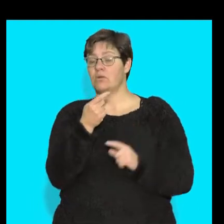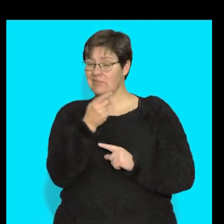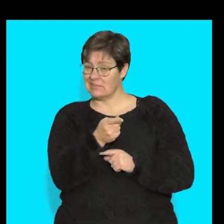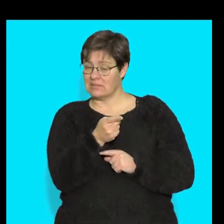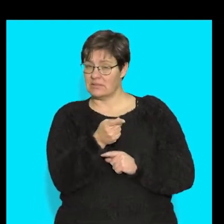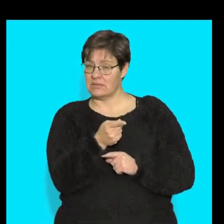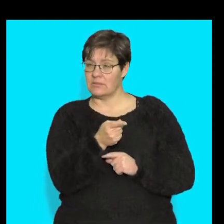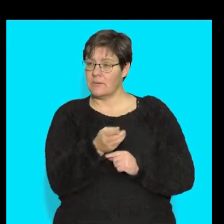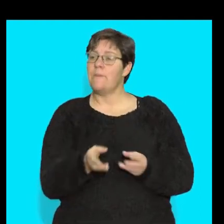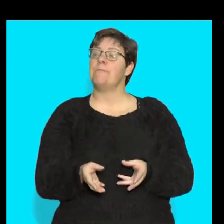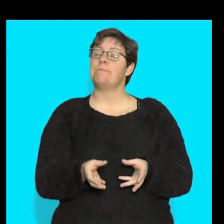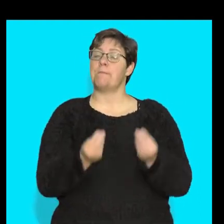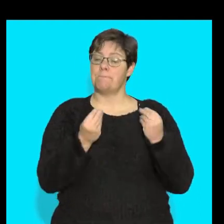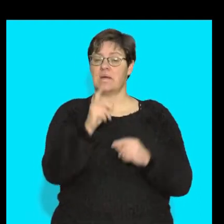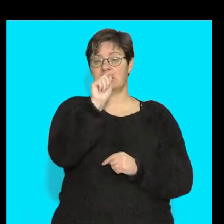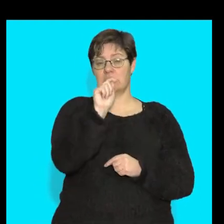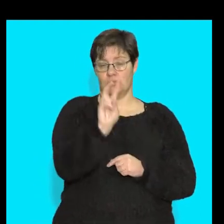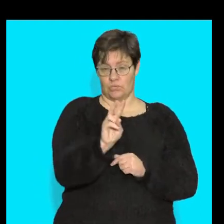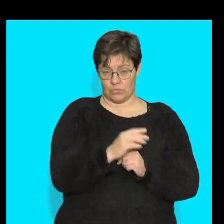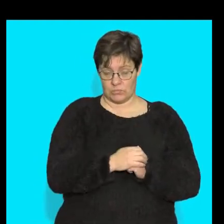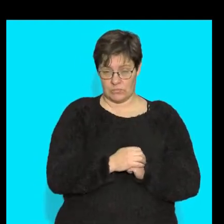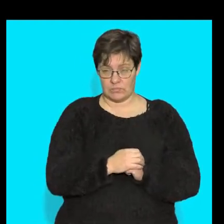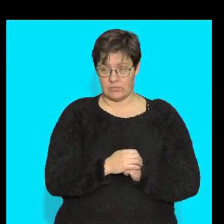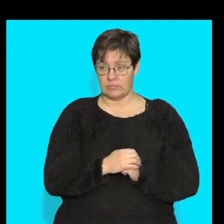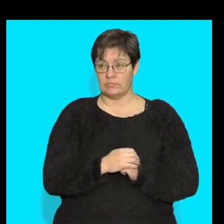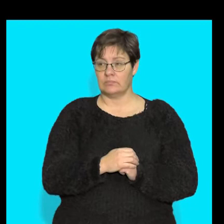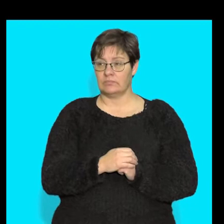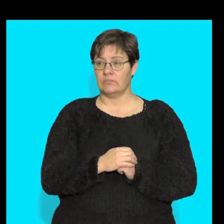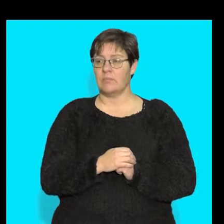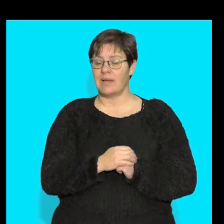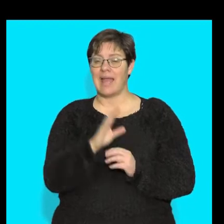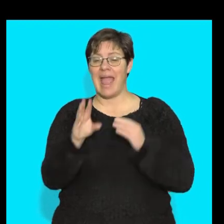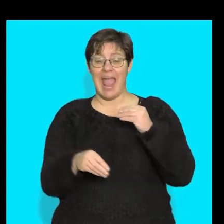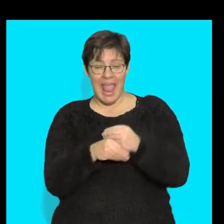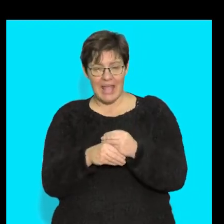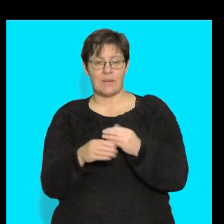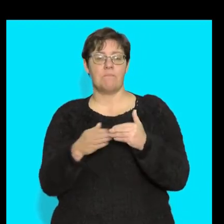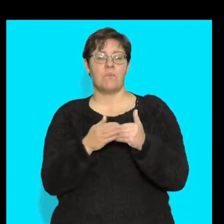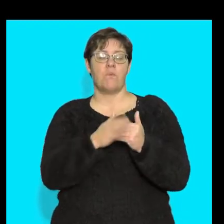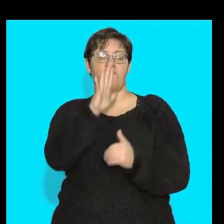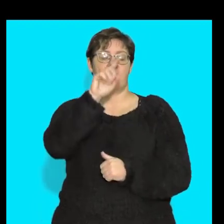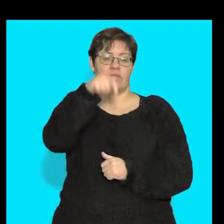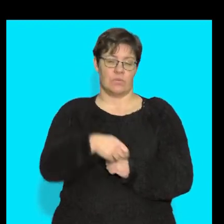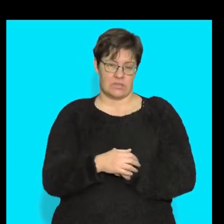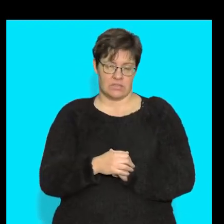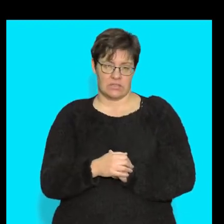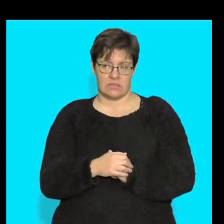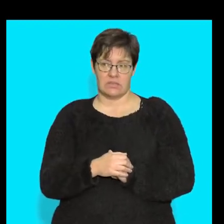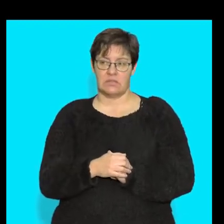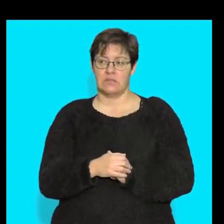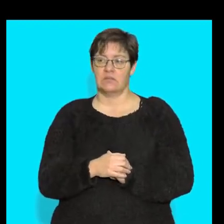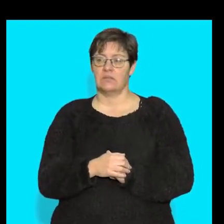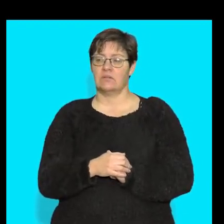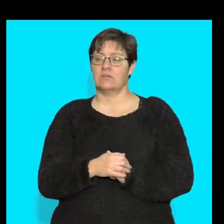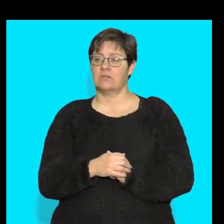has when we get to T2 here, right? But they added an additional 5,000. So in simple terms, we're going to